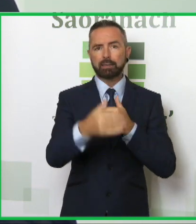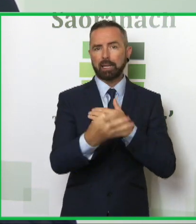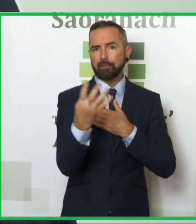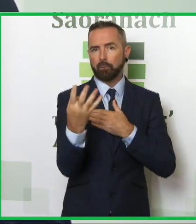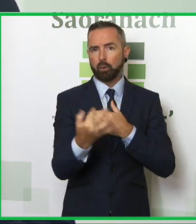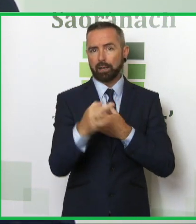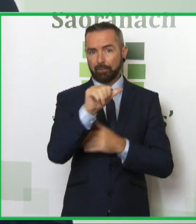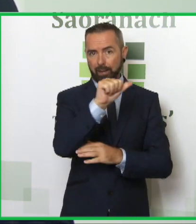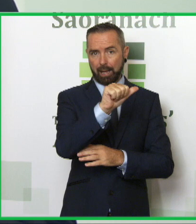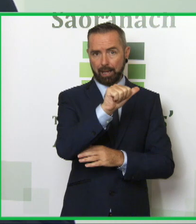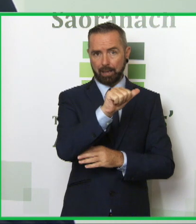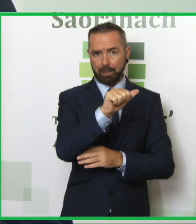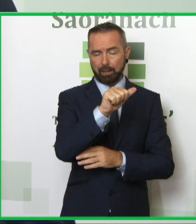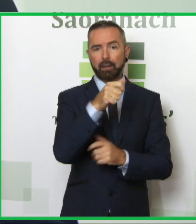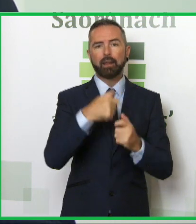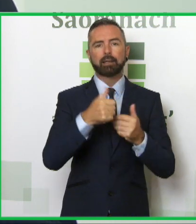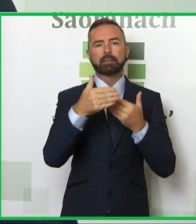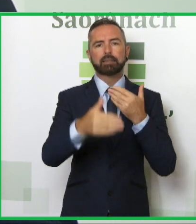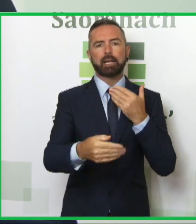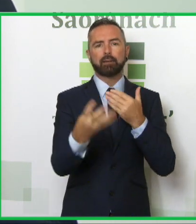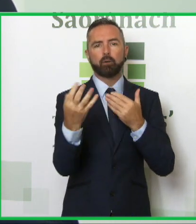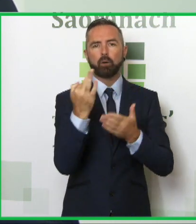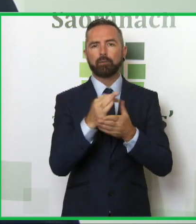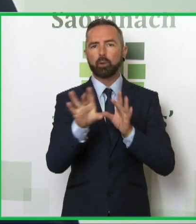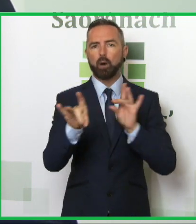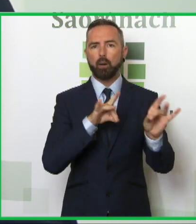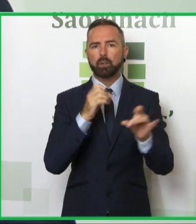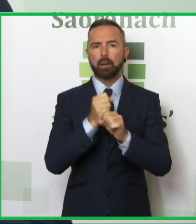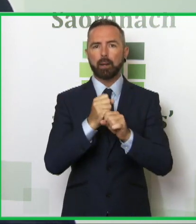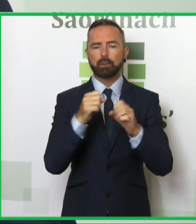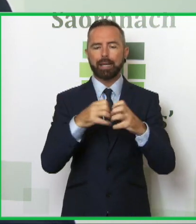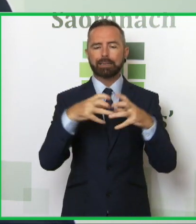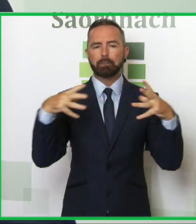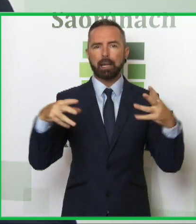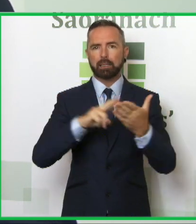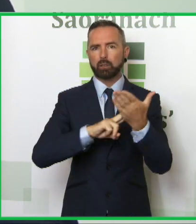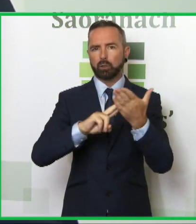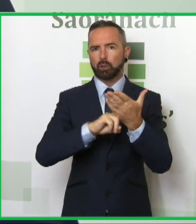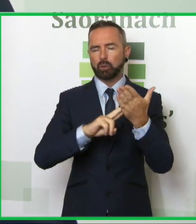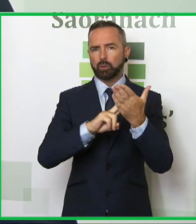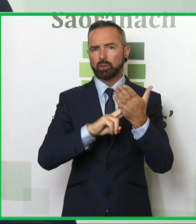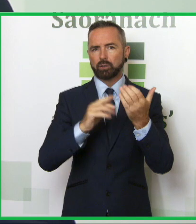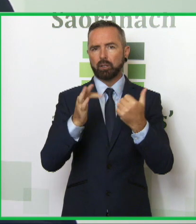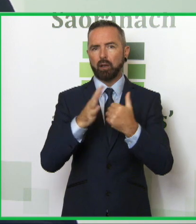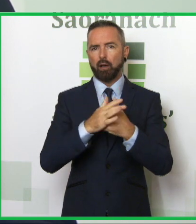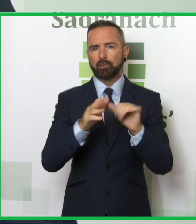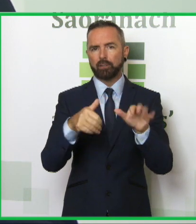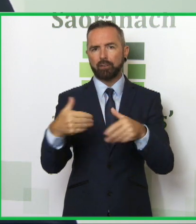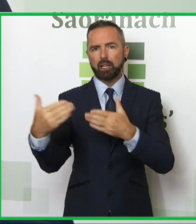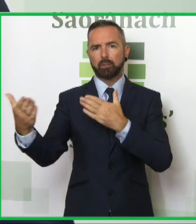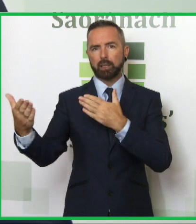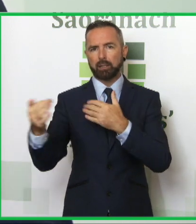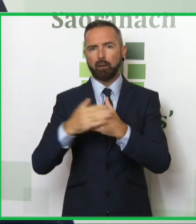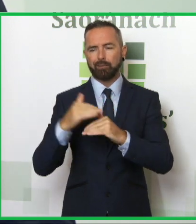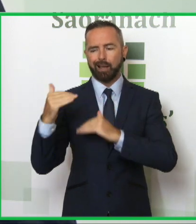option A was the choice of this room, stage 4 includes a couple of options around expanding the use of and the availability of the